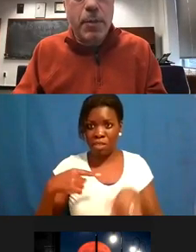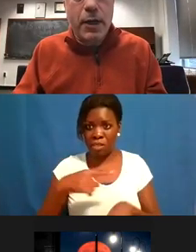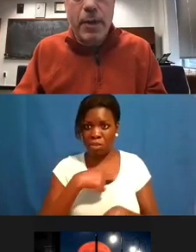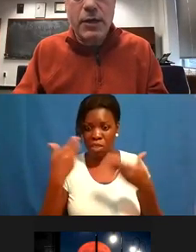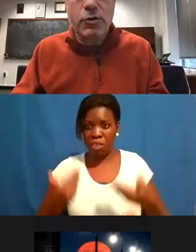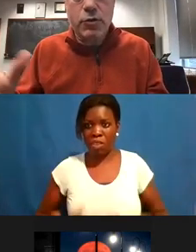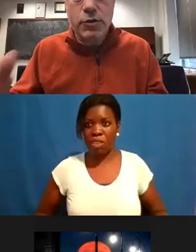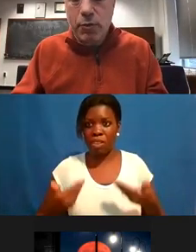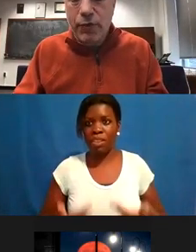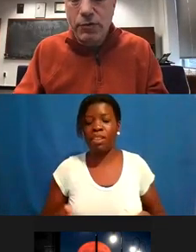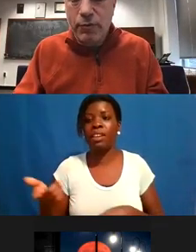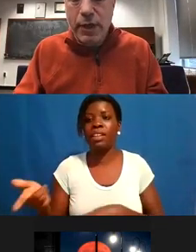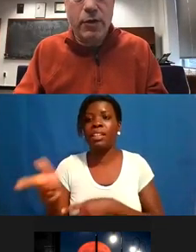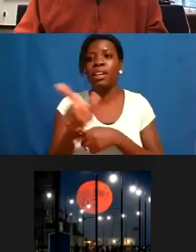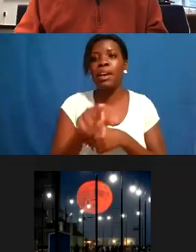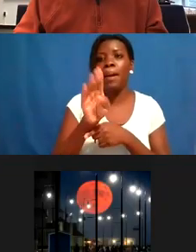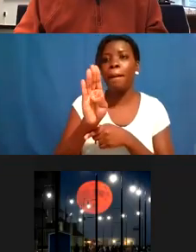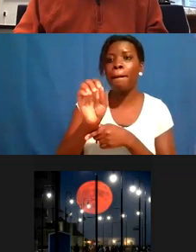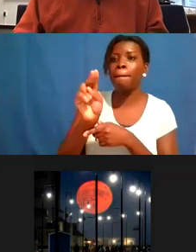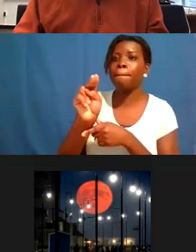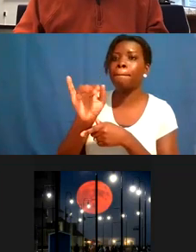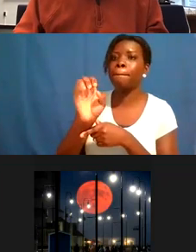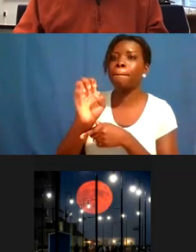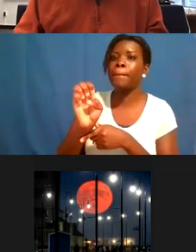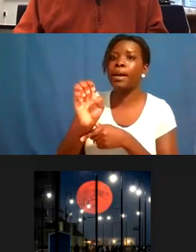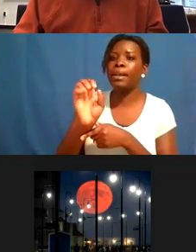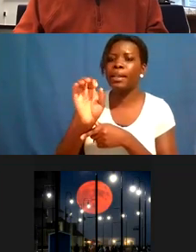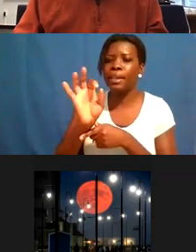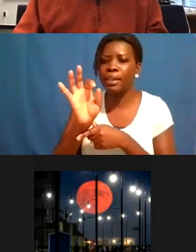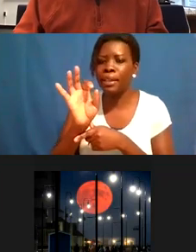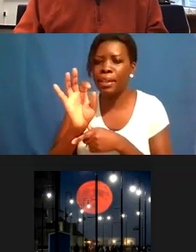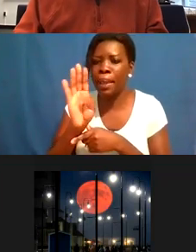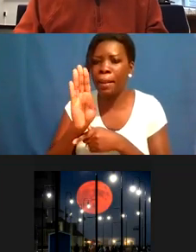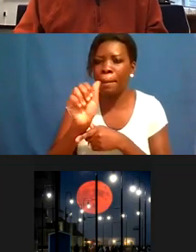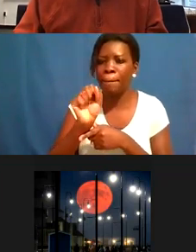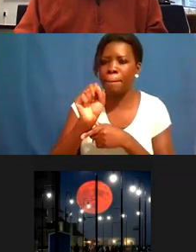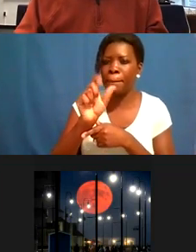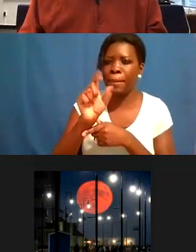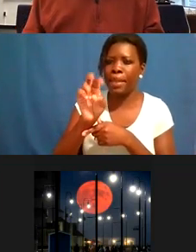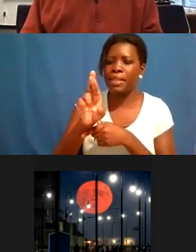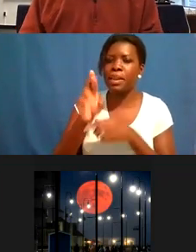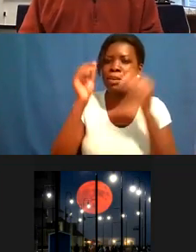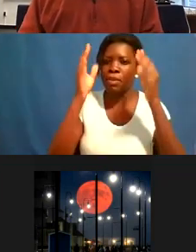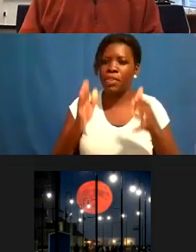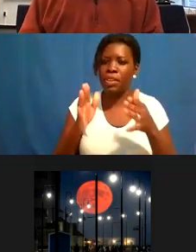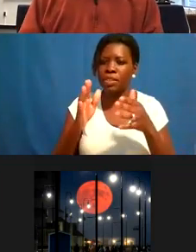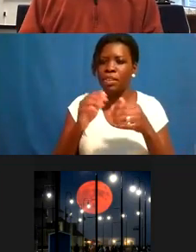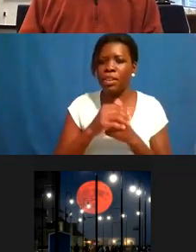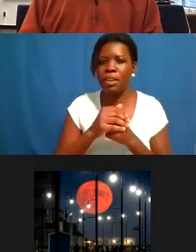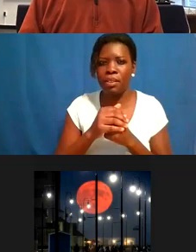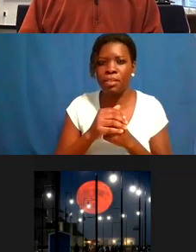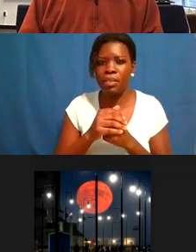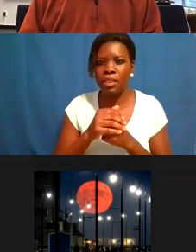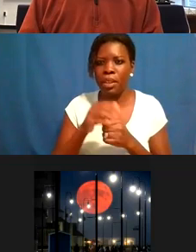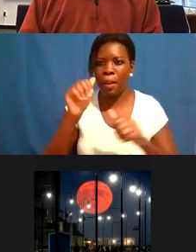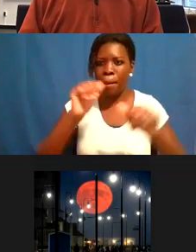over to Bonnie Bassler, who's a professor of molecular biology, who's going to tell us about very small swimmers. Bonnie, over to you. Okay.